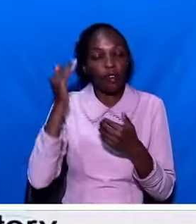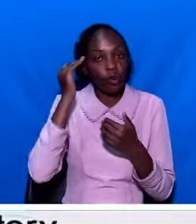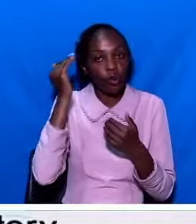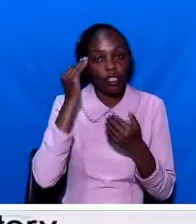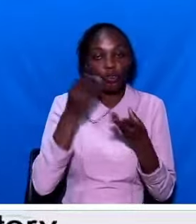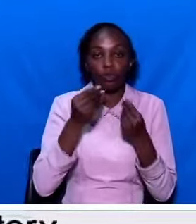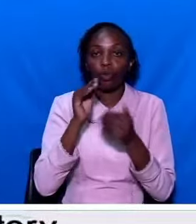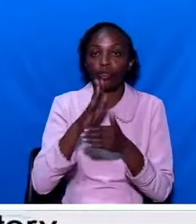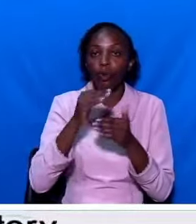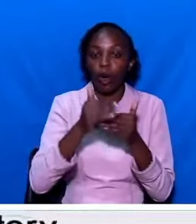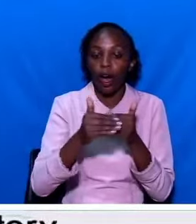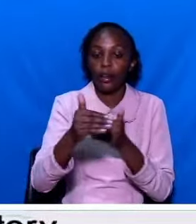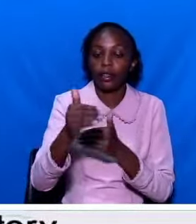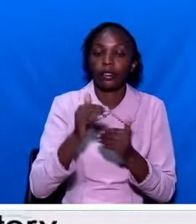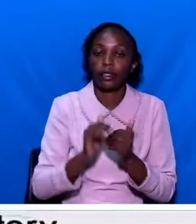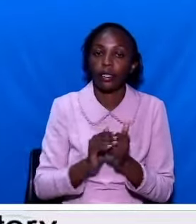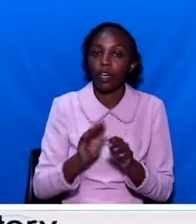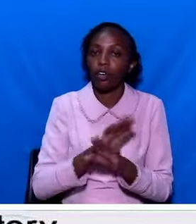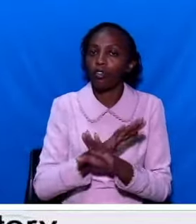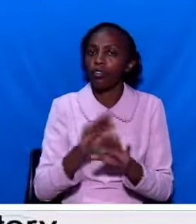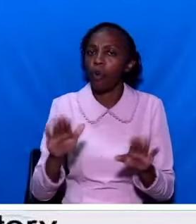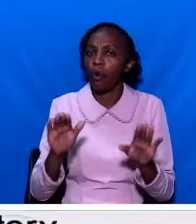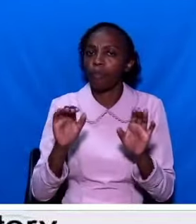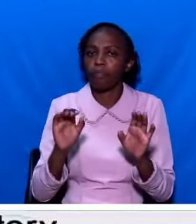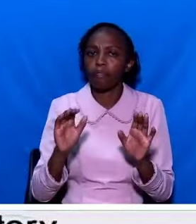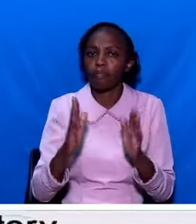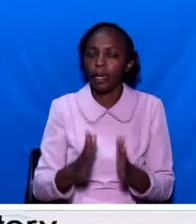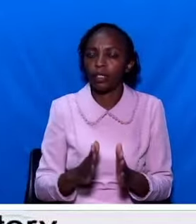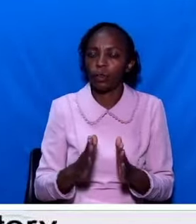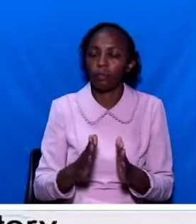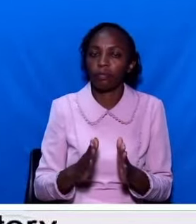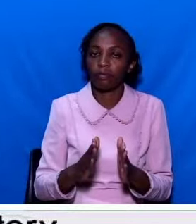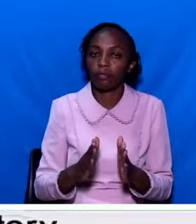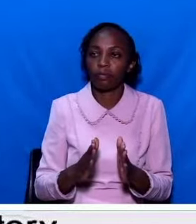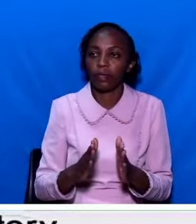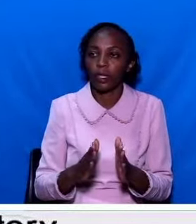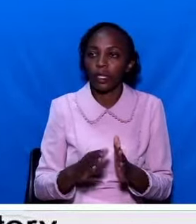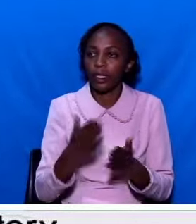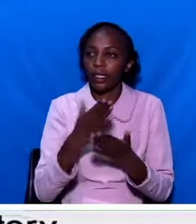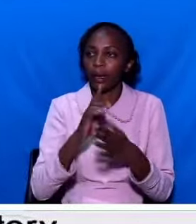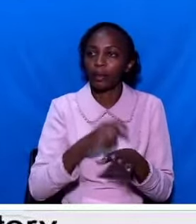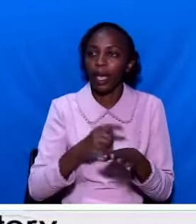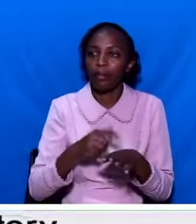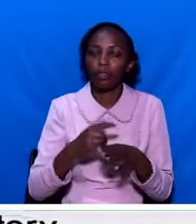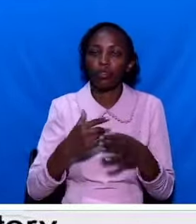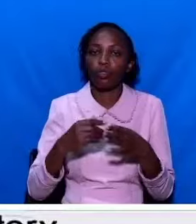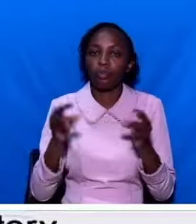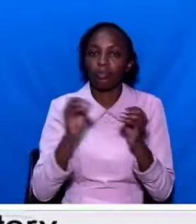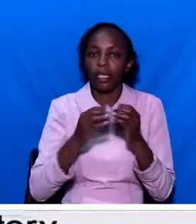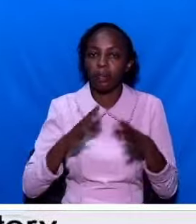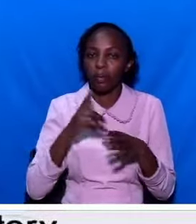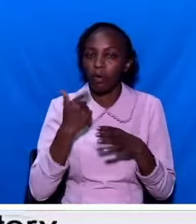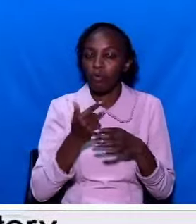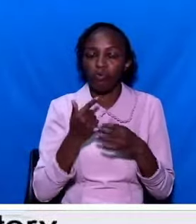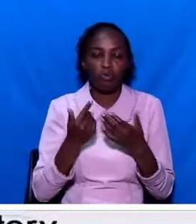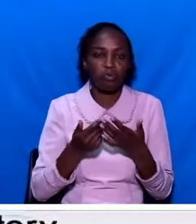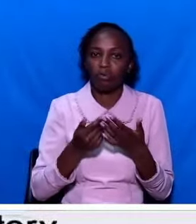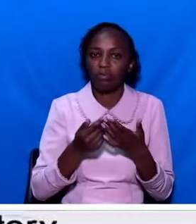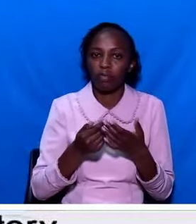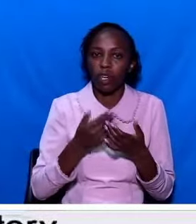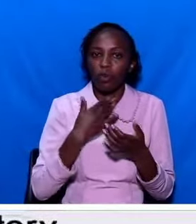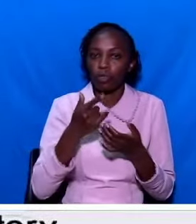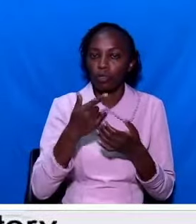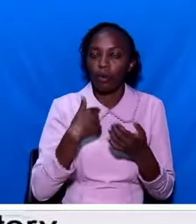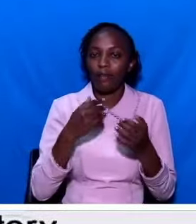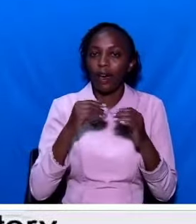Hallelujah. Nobody has, you know, there are times you meet people who wish you bad. Have you met those people?